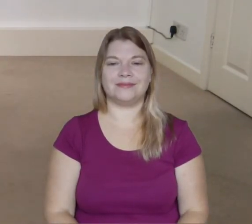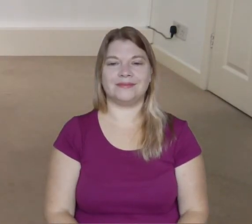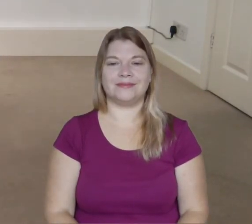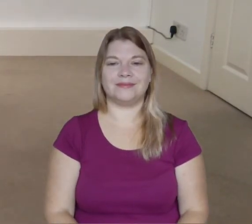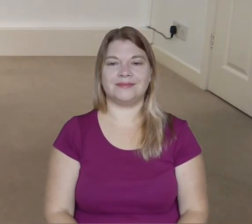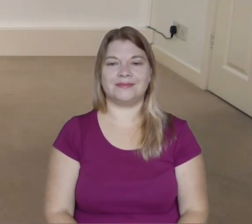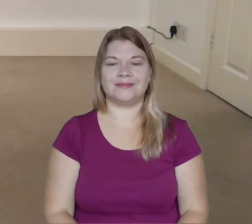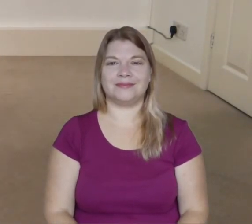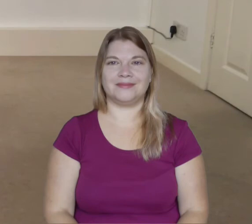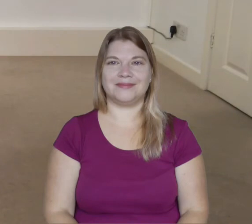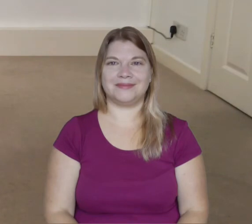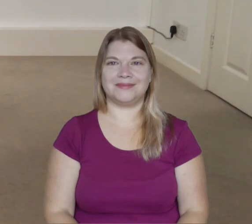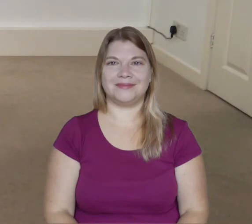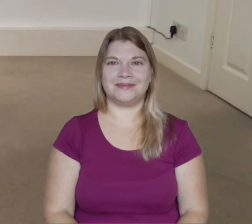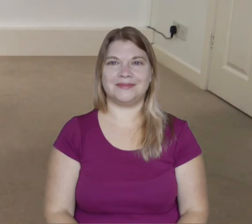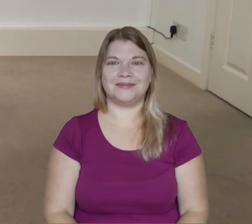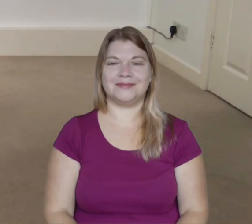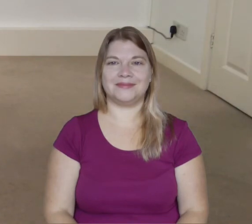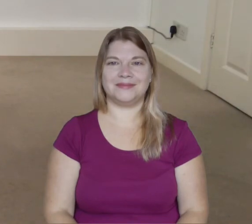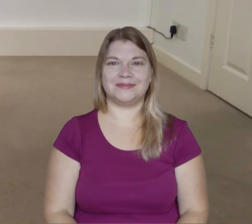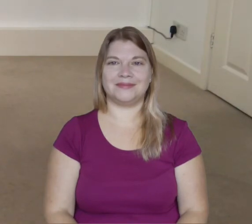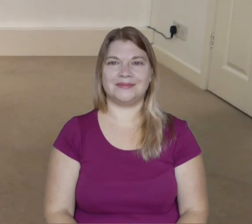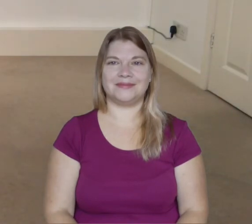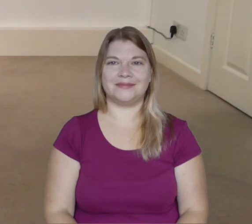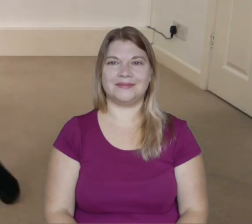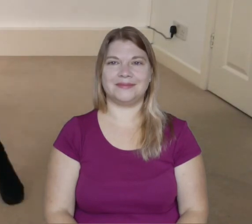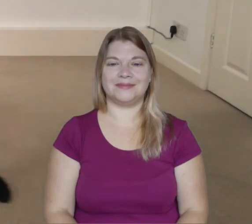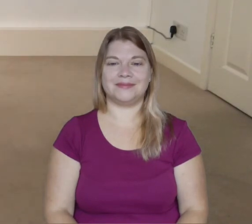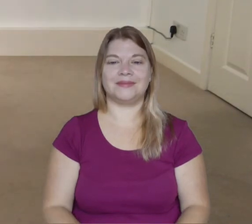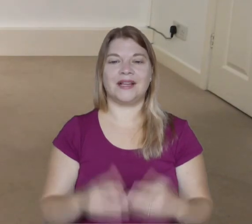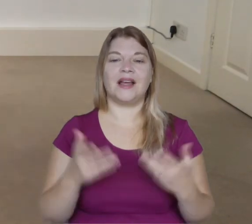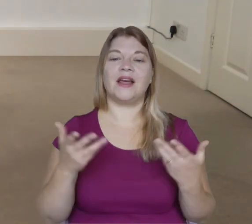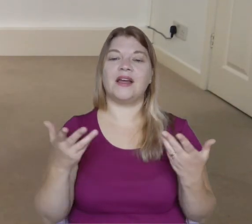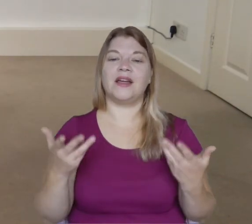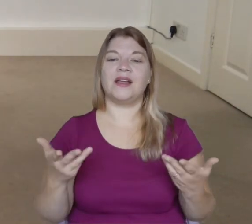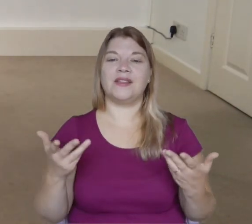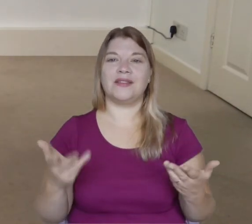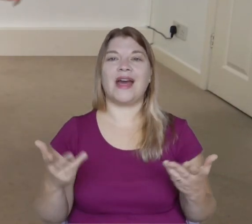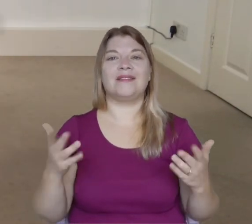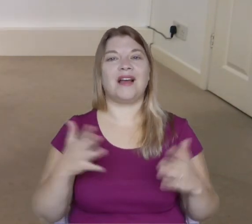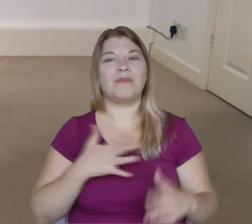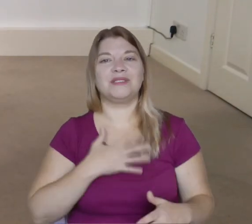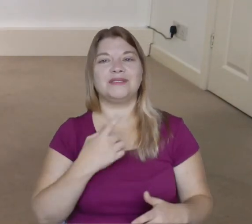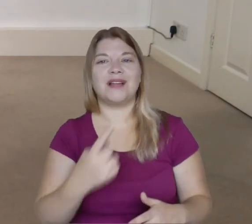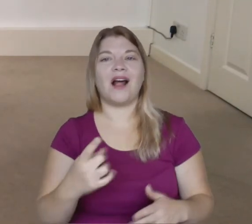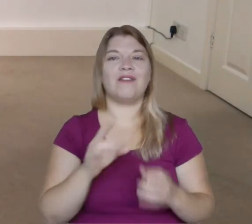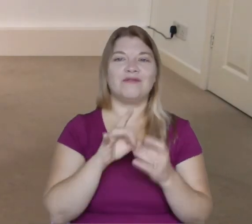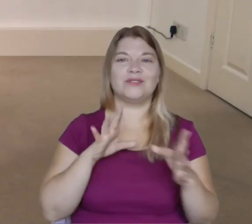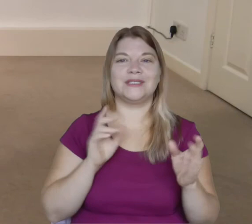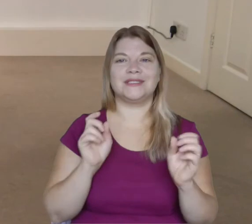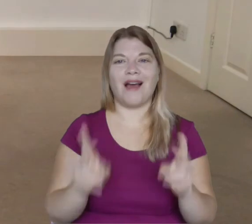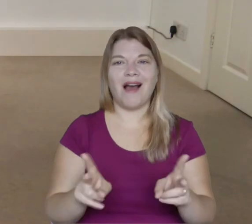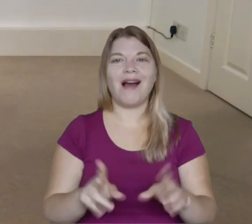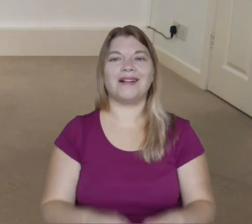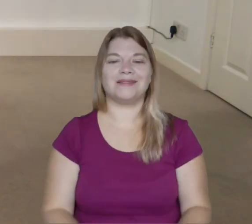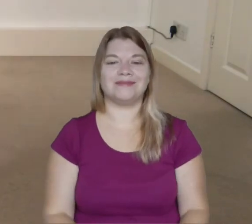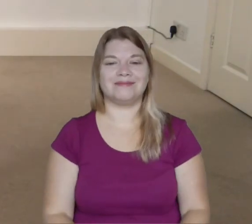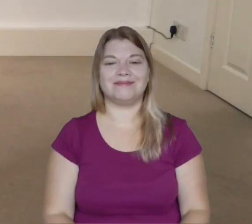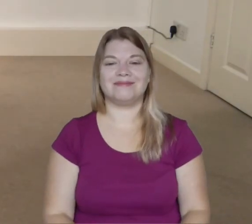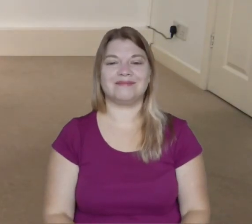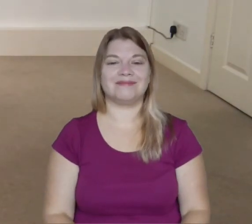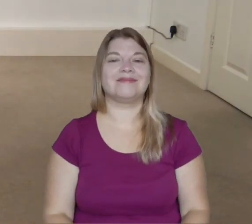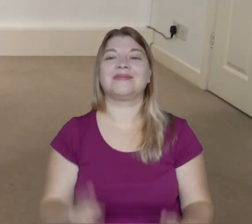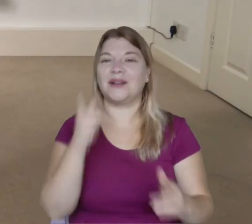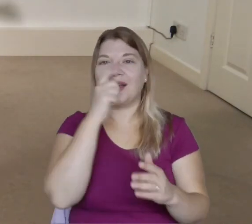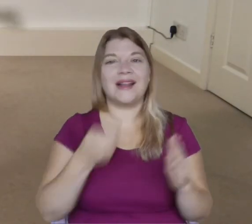Lovely, arm going over your head like you're waving to someone really far away. And then you can just freestyle. So you can do